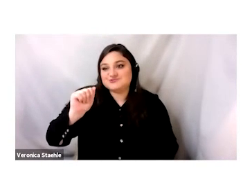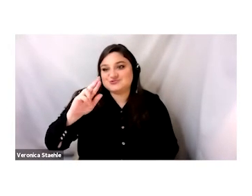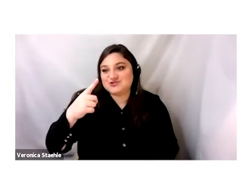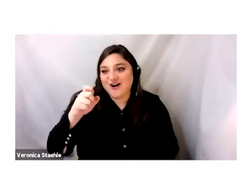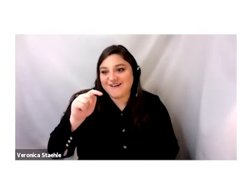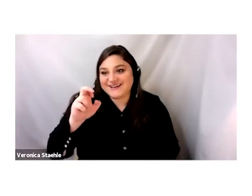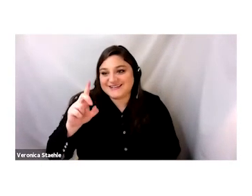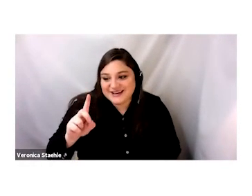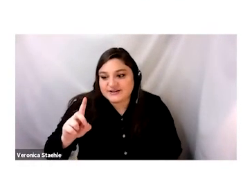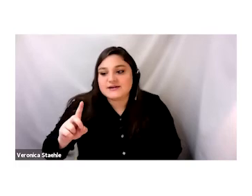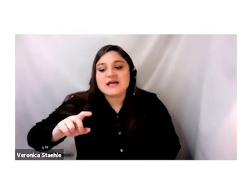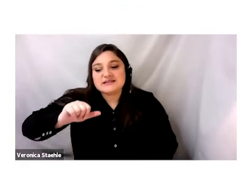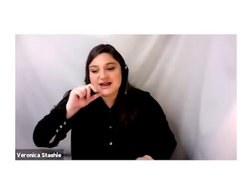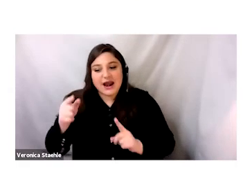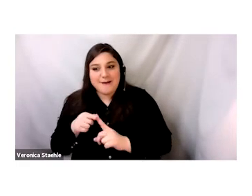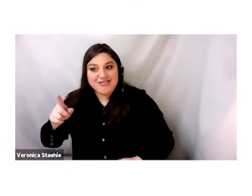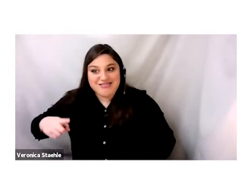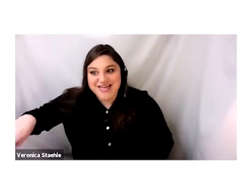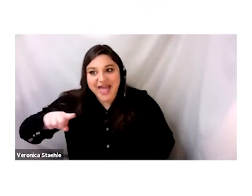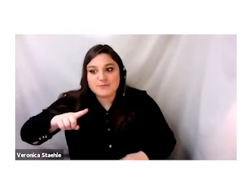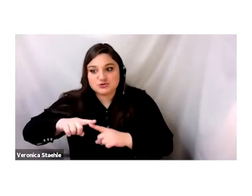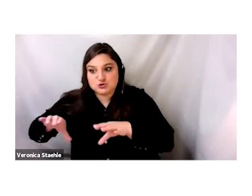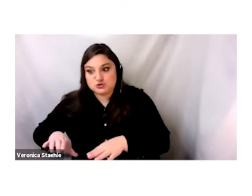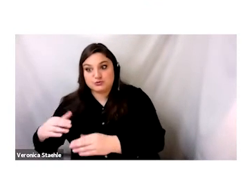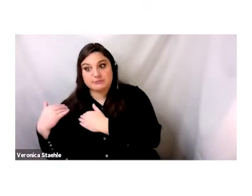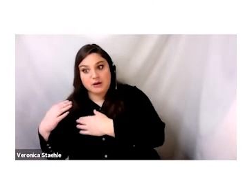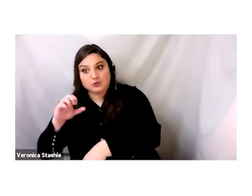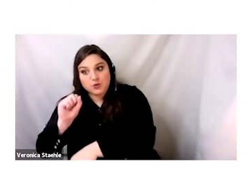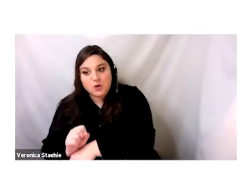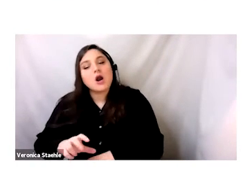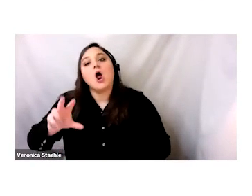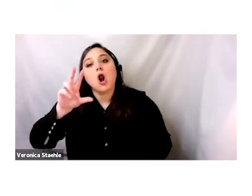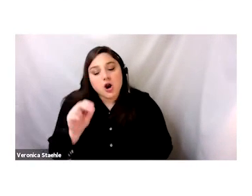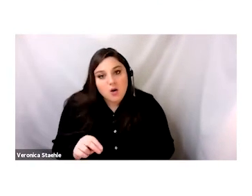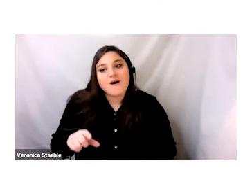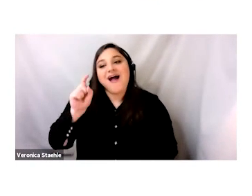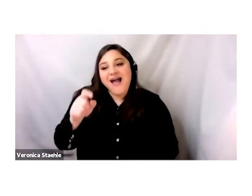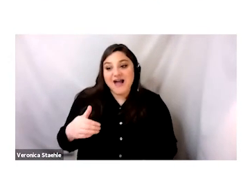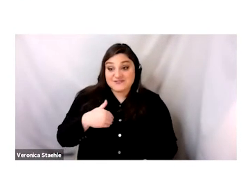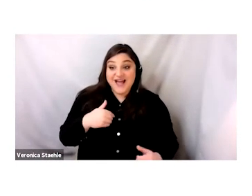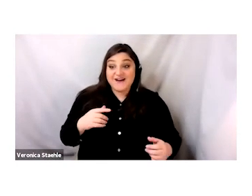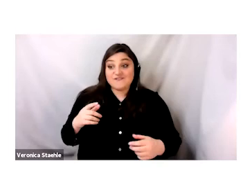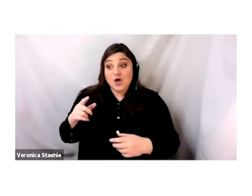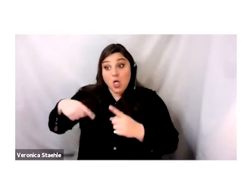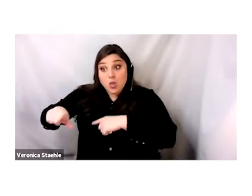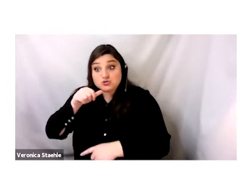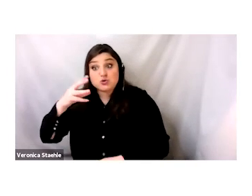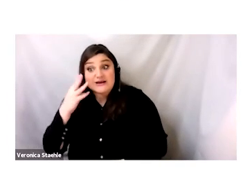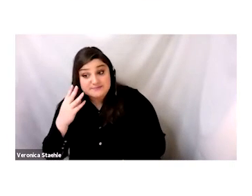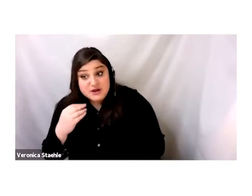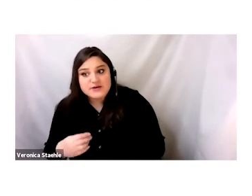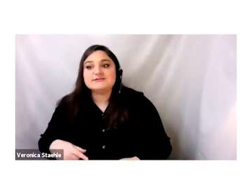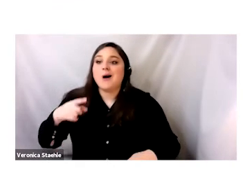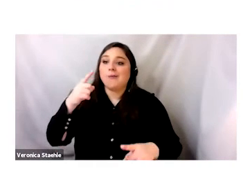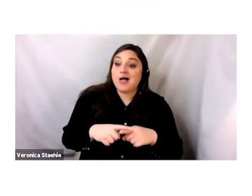word, to do this work. It is also the folks that actually have been privileged by these oppressive systems that